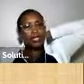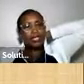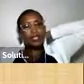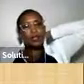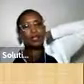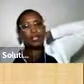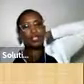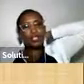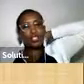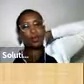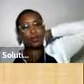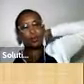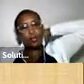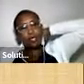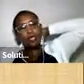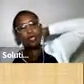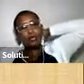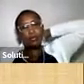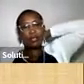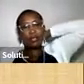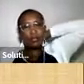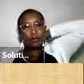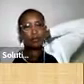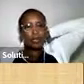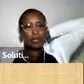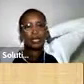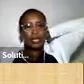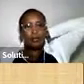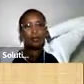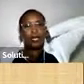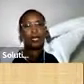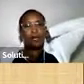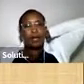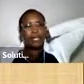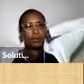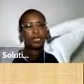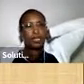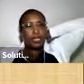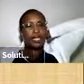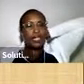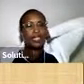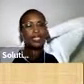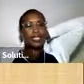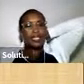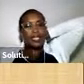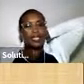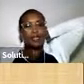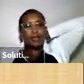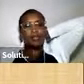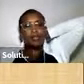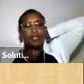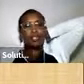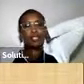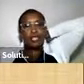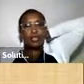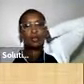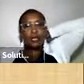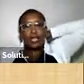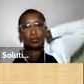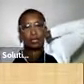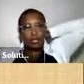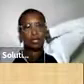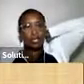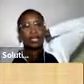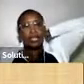workplace. There's customer relationship. Oh God, there's a misspelling there. Management. And then there's sales and customer service training